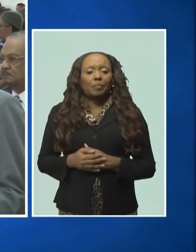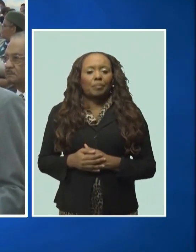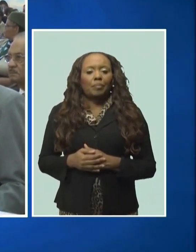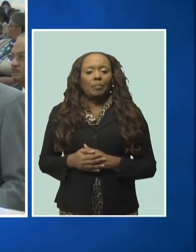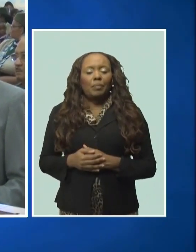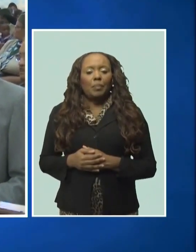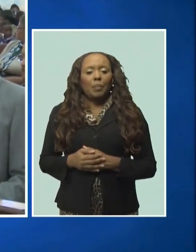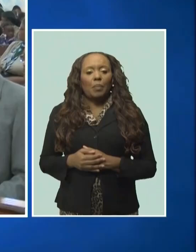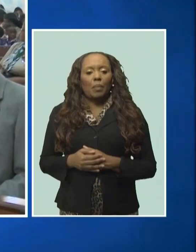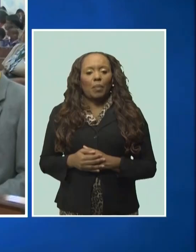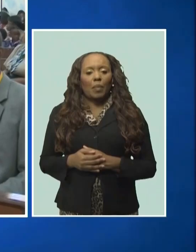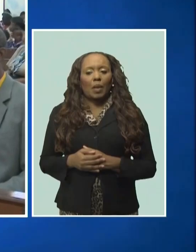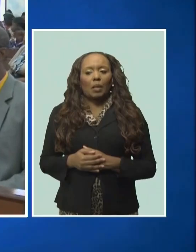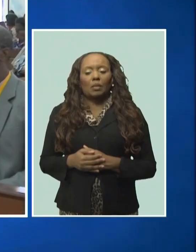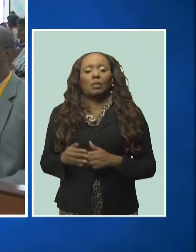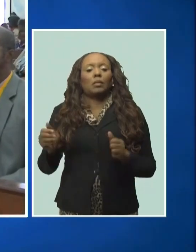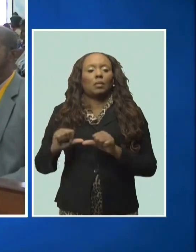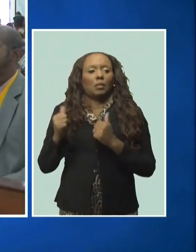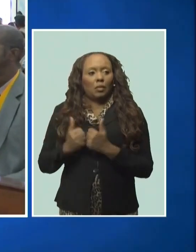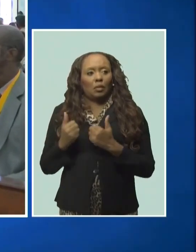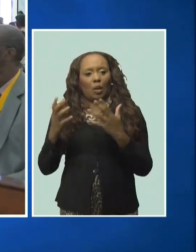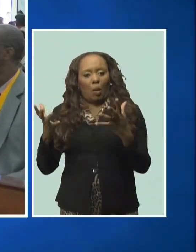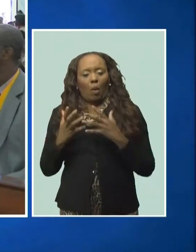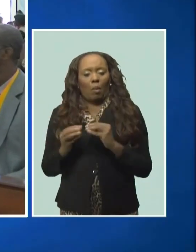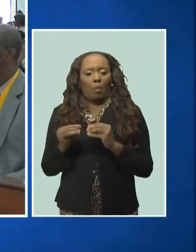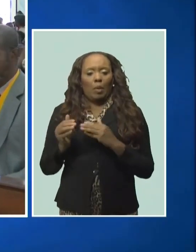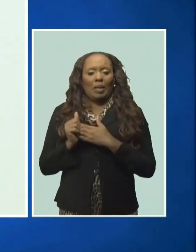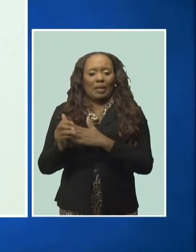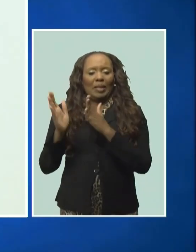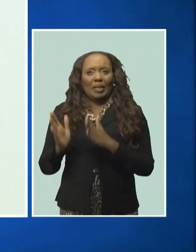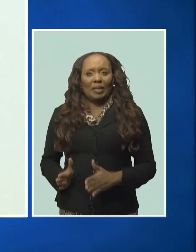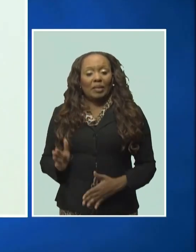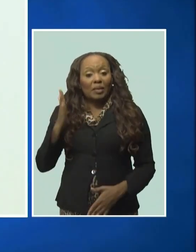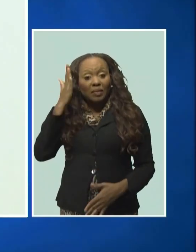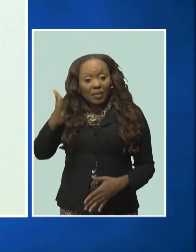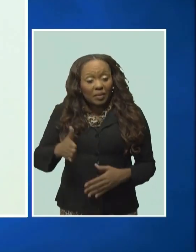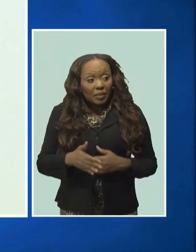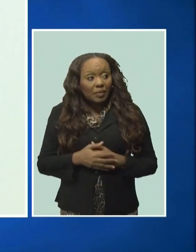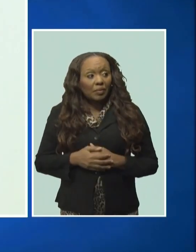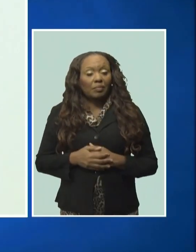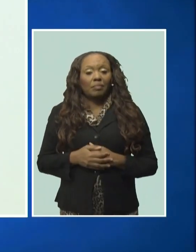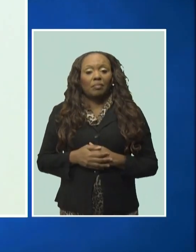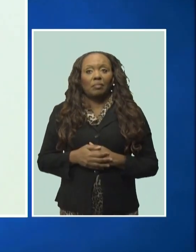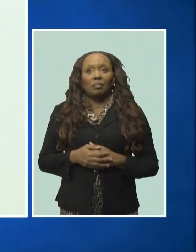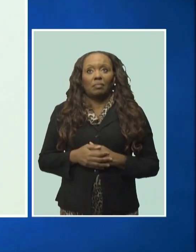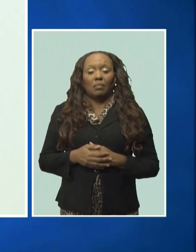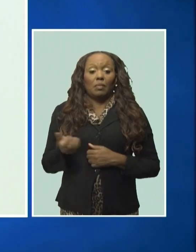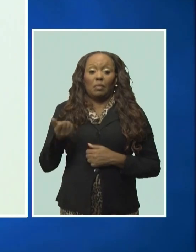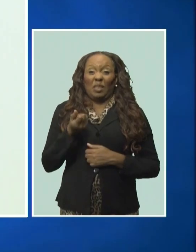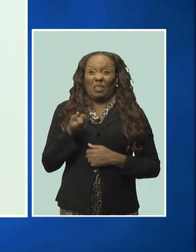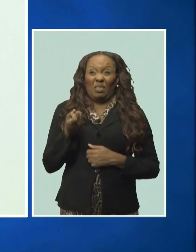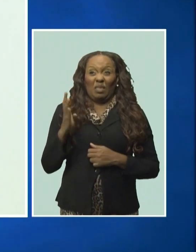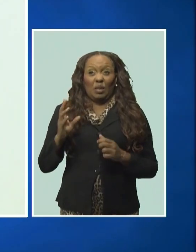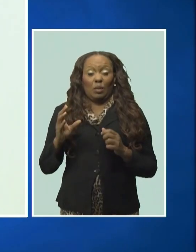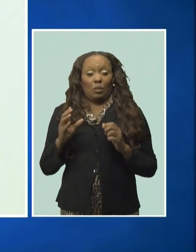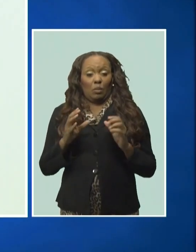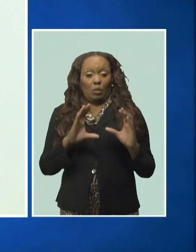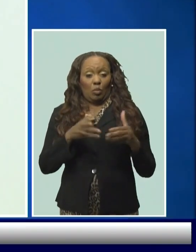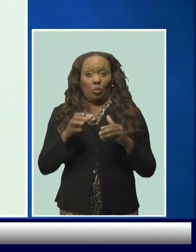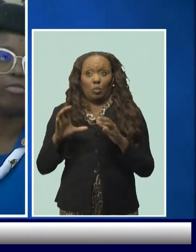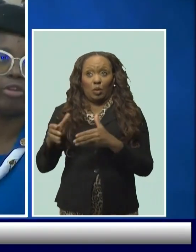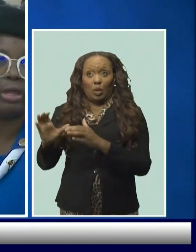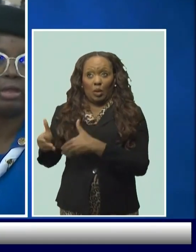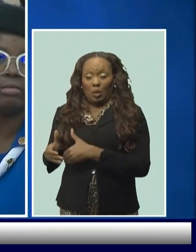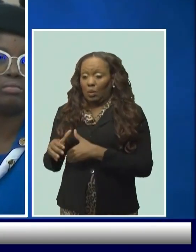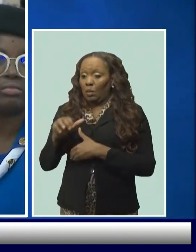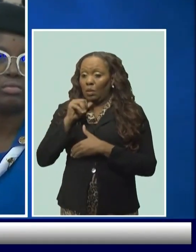says the association will be moving to get more leaders going forward. A few of our groups have not reopened as yet, and we must find ways